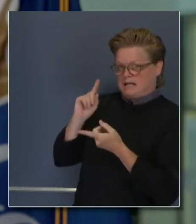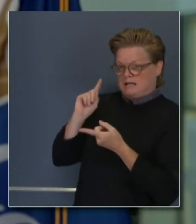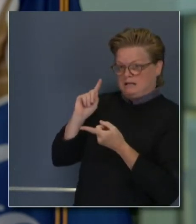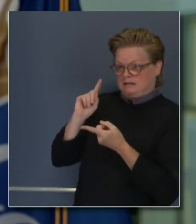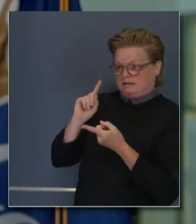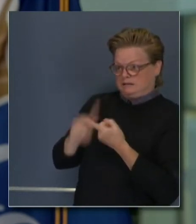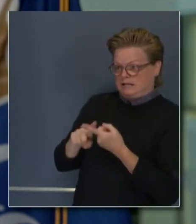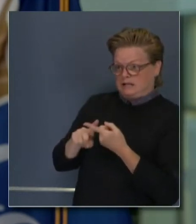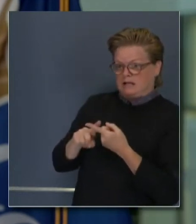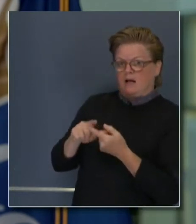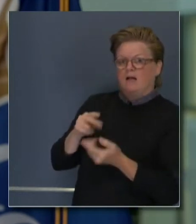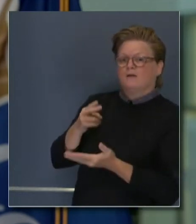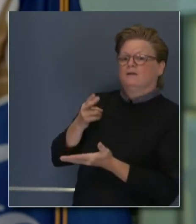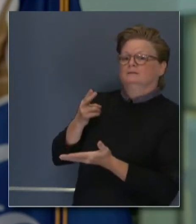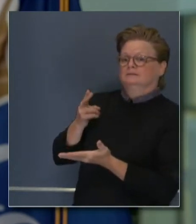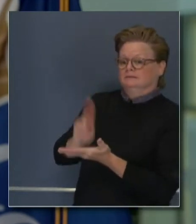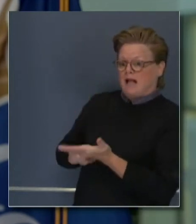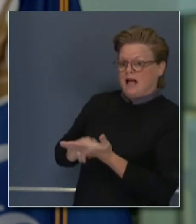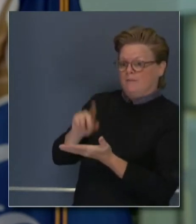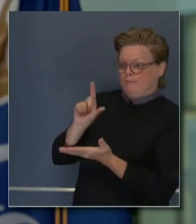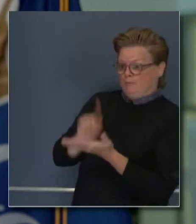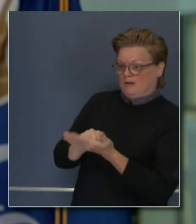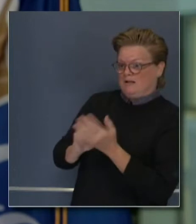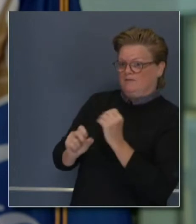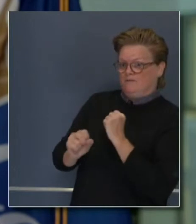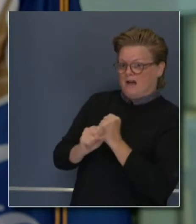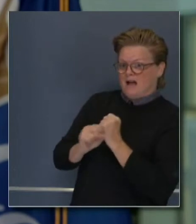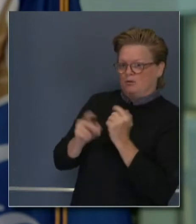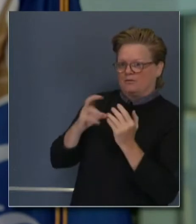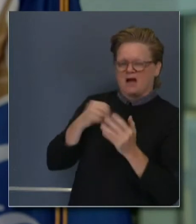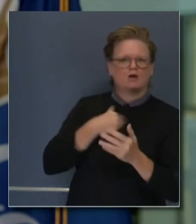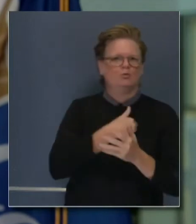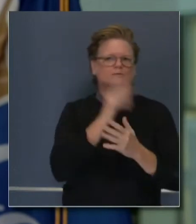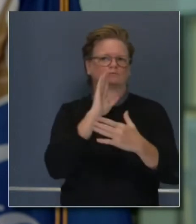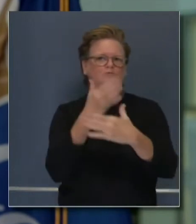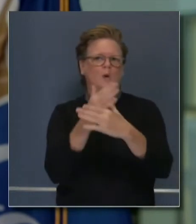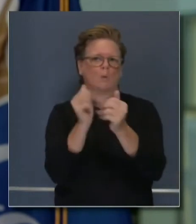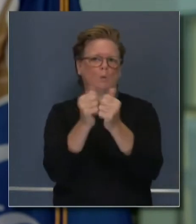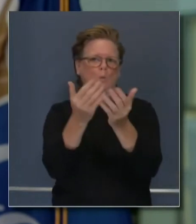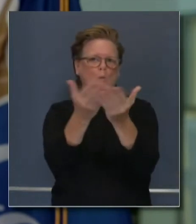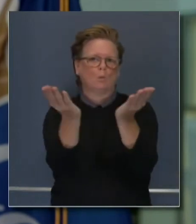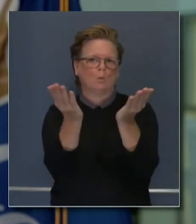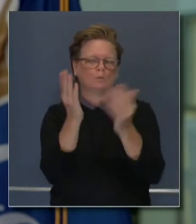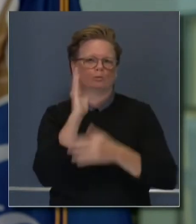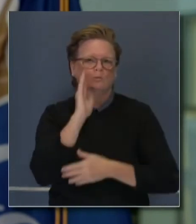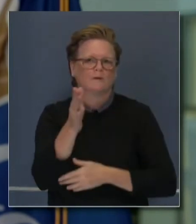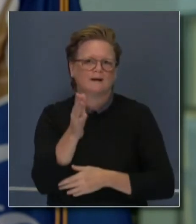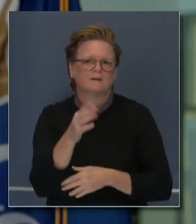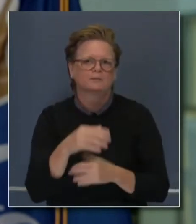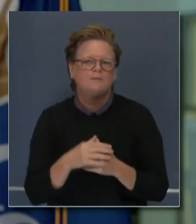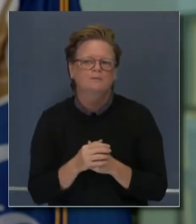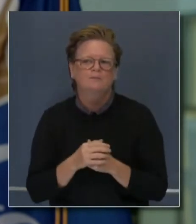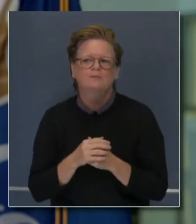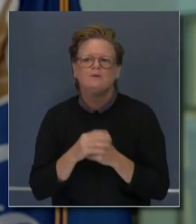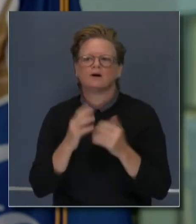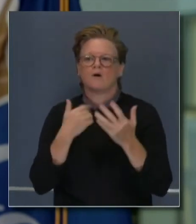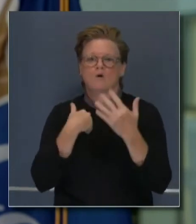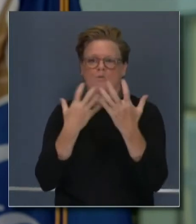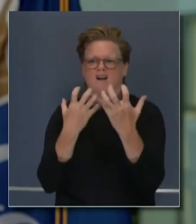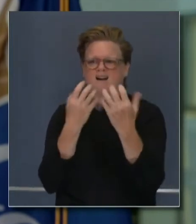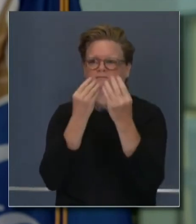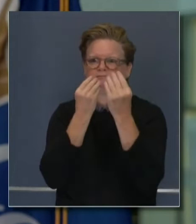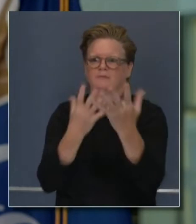lead with that in anticipation appropriately to the questions, is how pleased I am and how grateful I